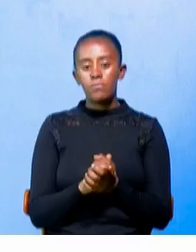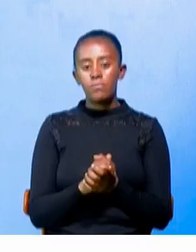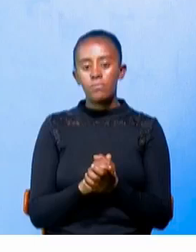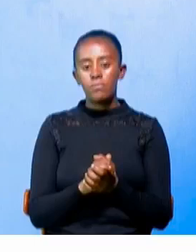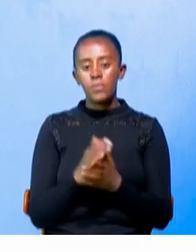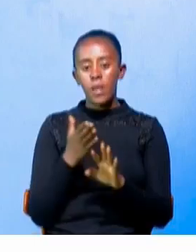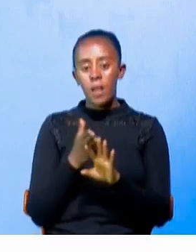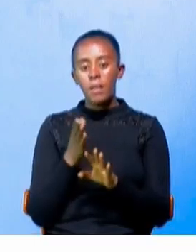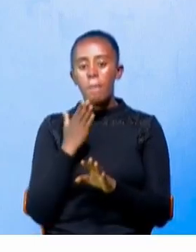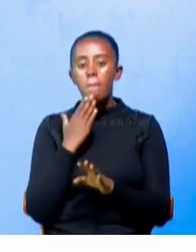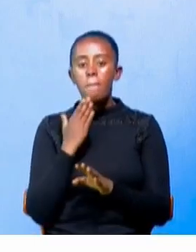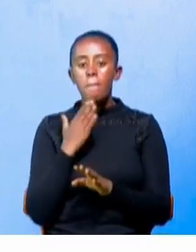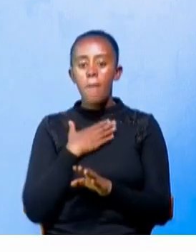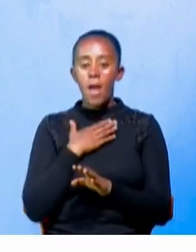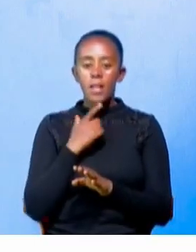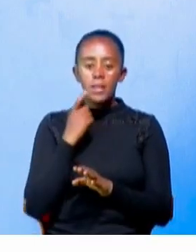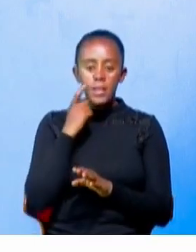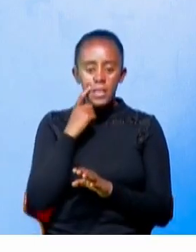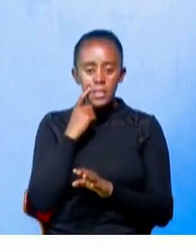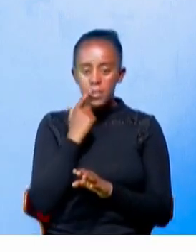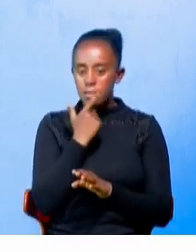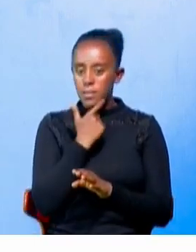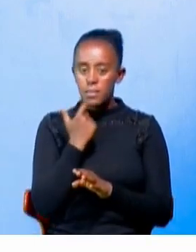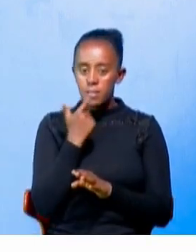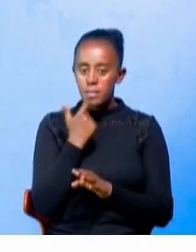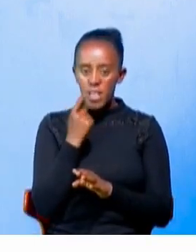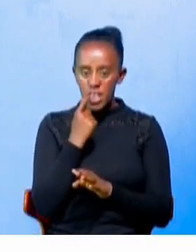my teeth.